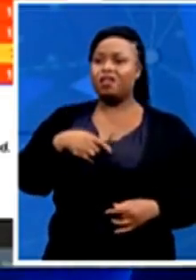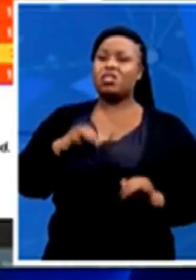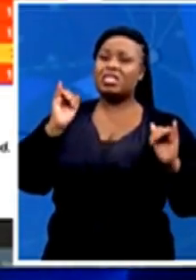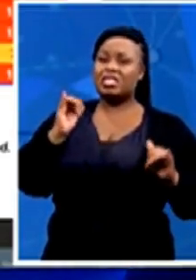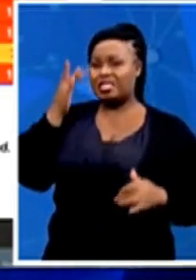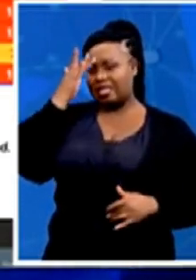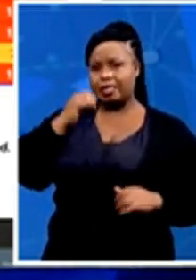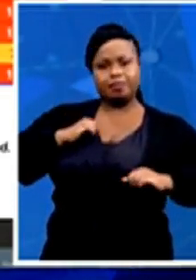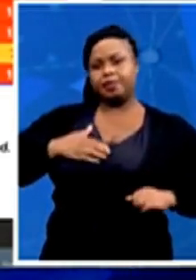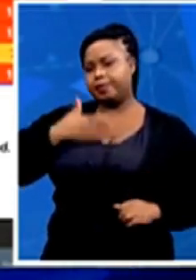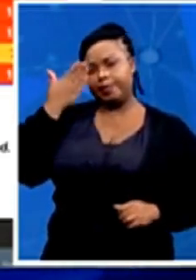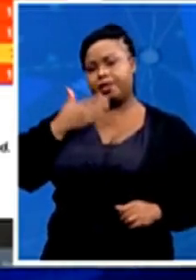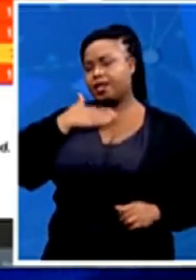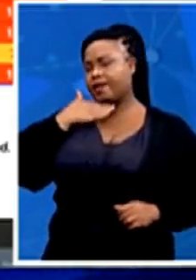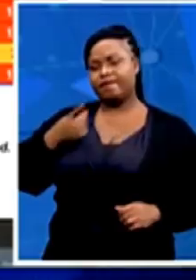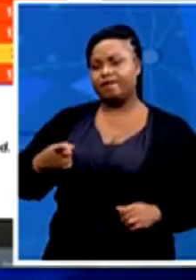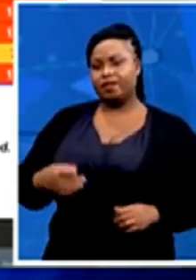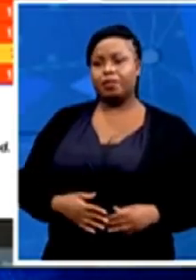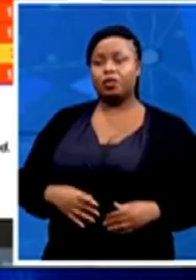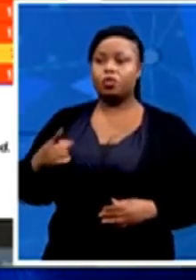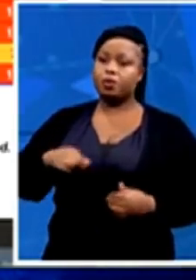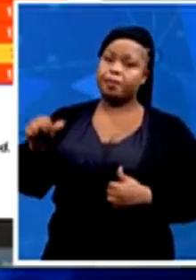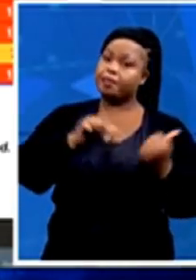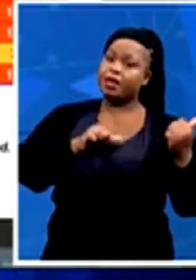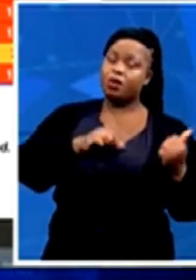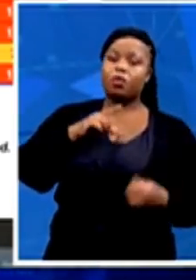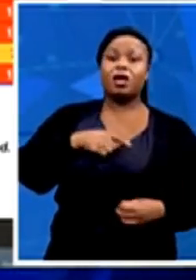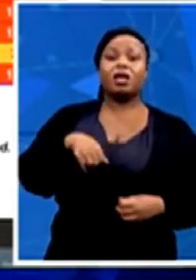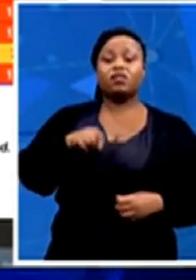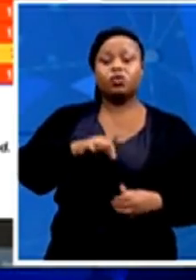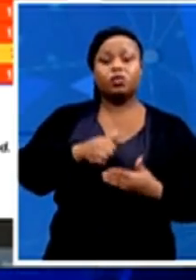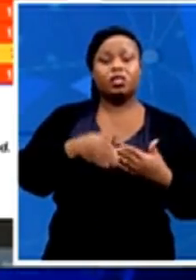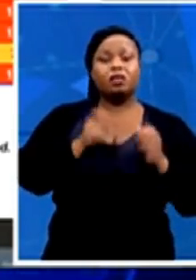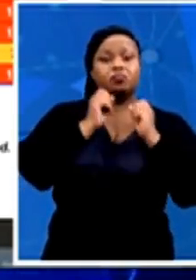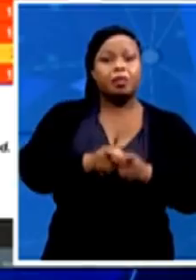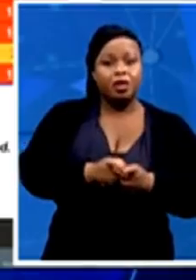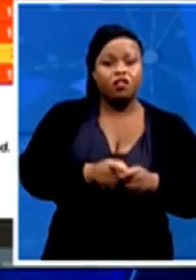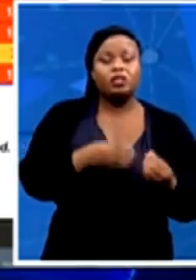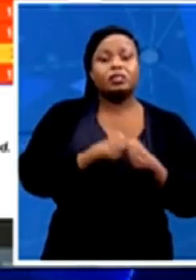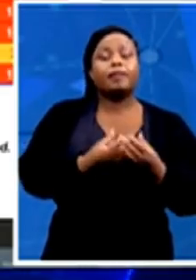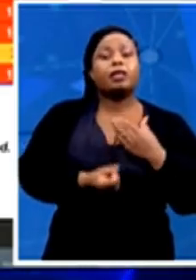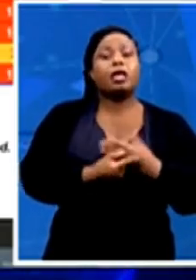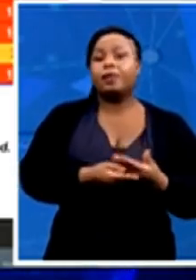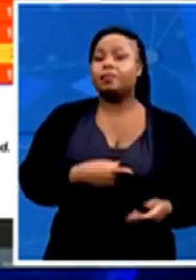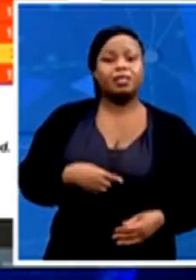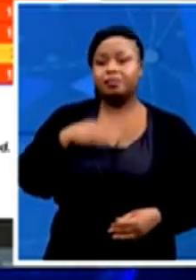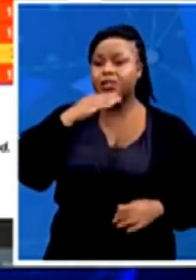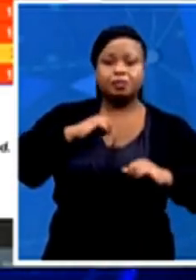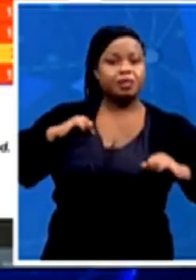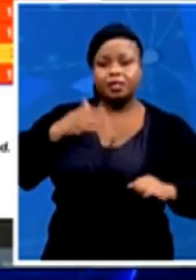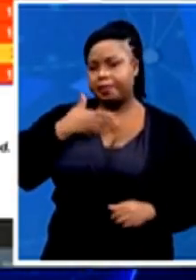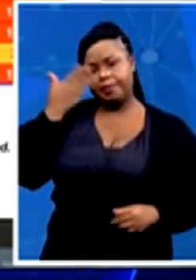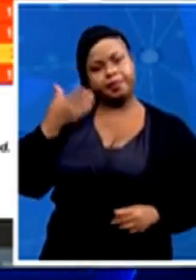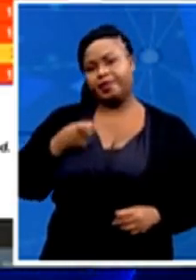if anybody is injured this weekend because of trauma, there is no capacity to manage anybody with a serious injury this